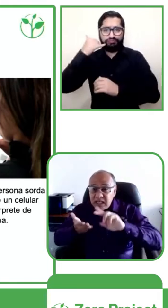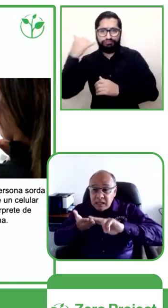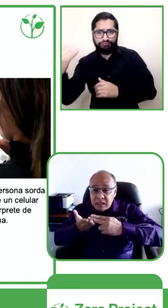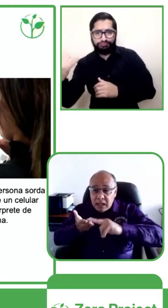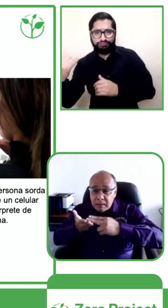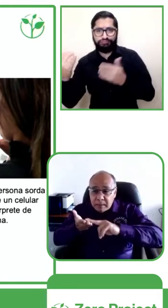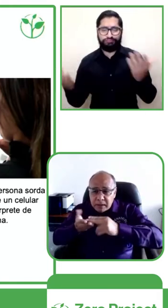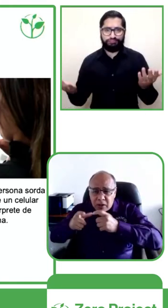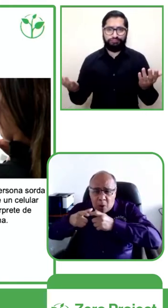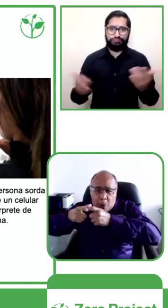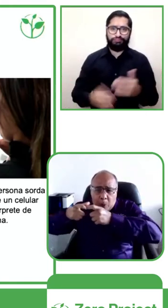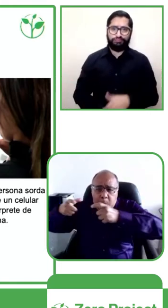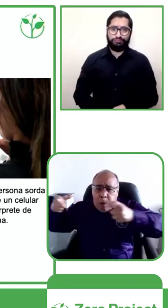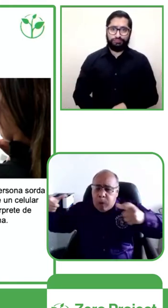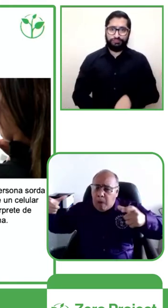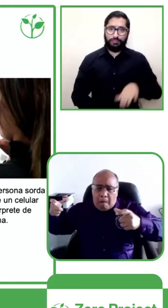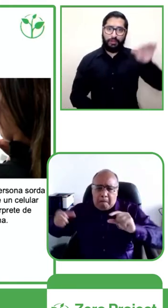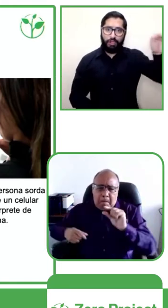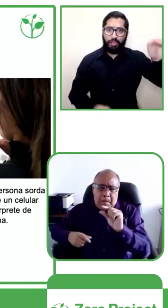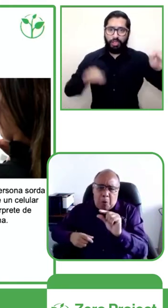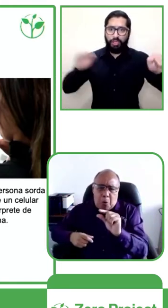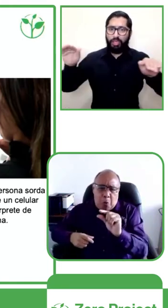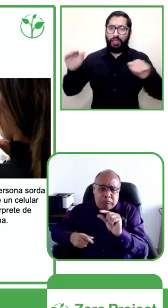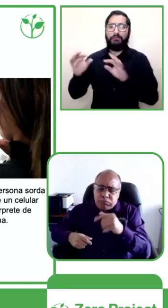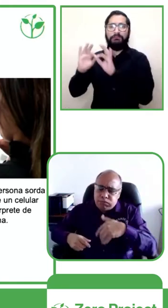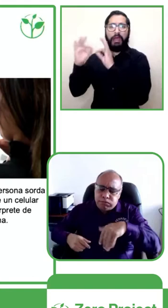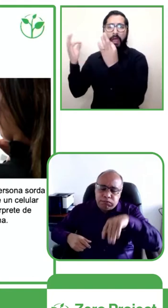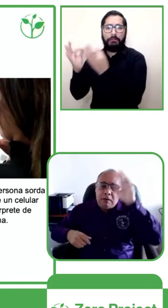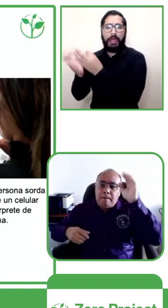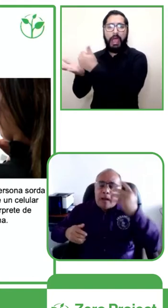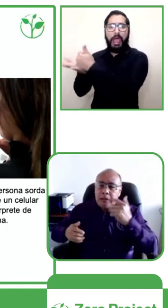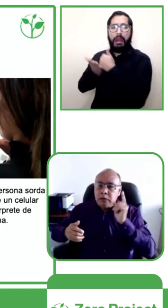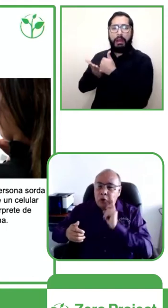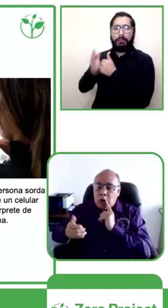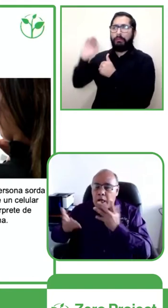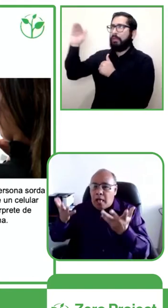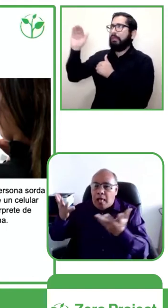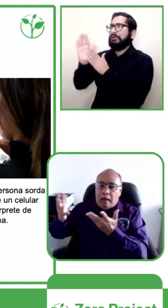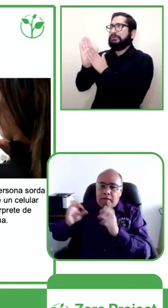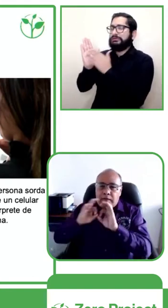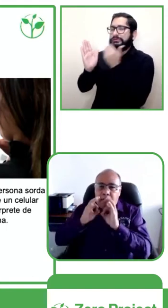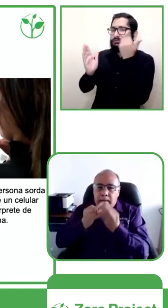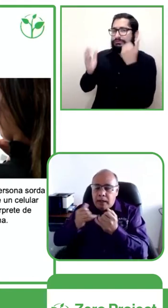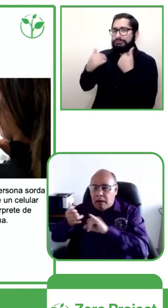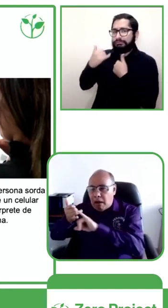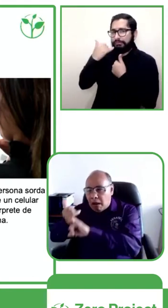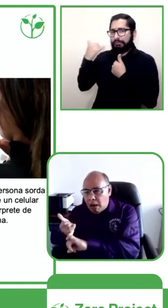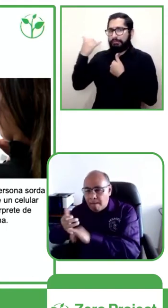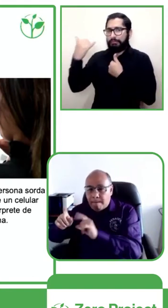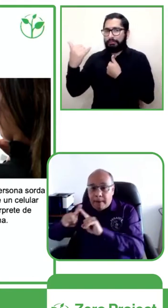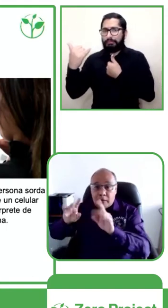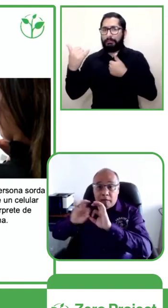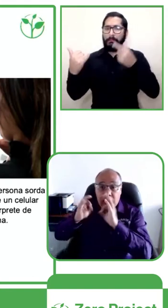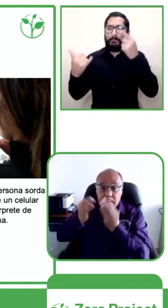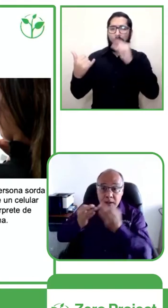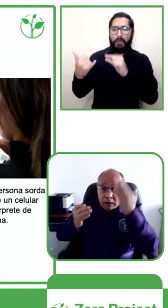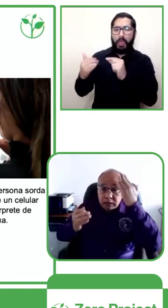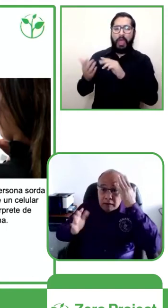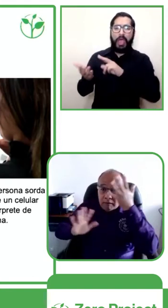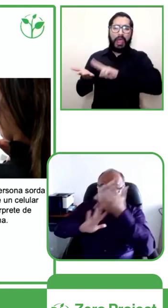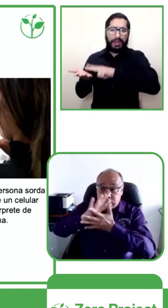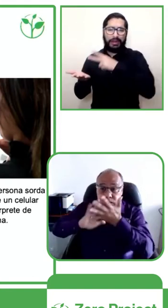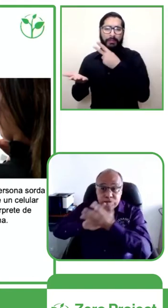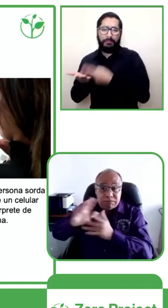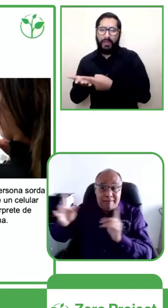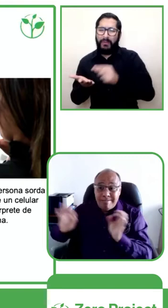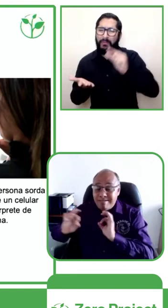would have to depend on a family member or a friend, and not